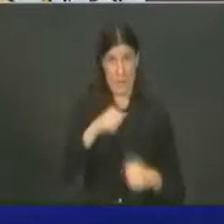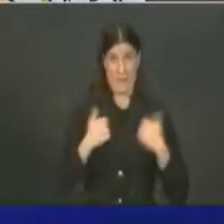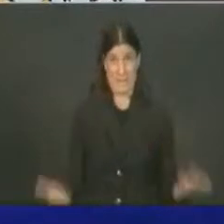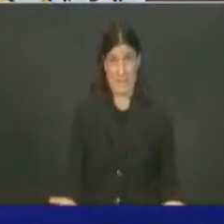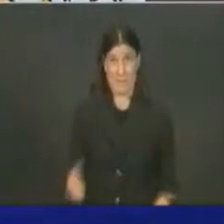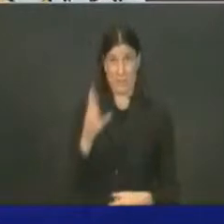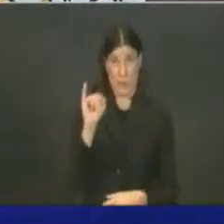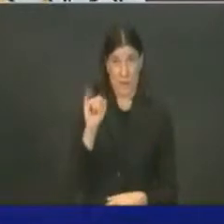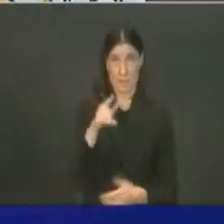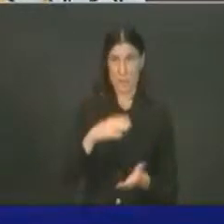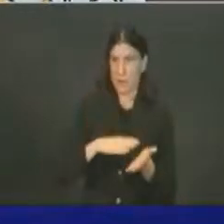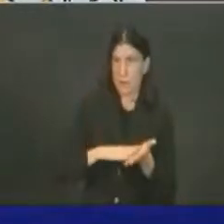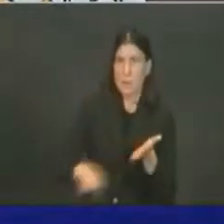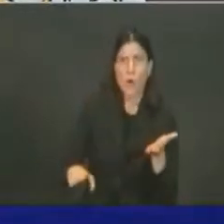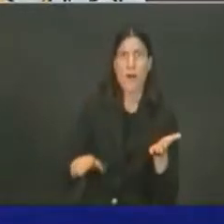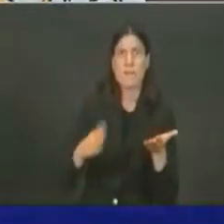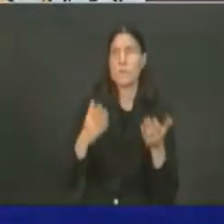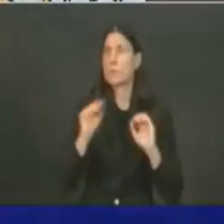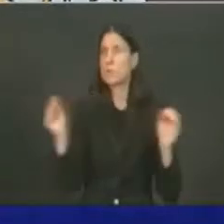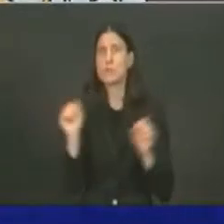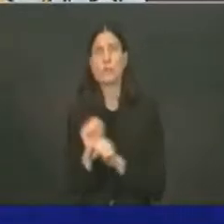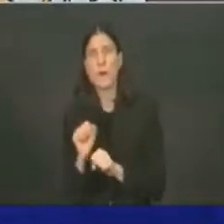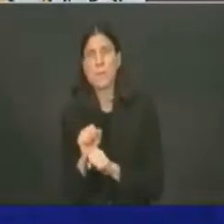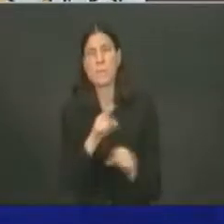this, go to the website,